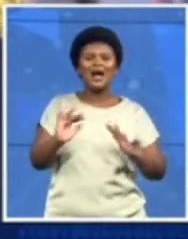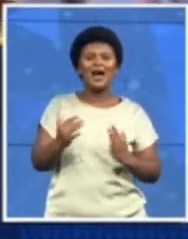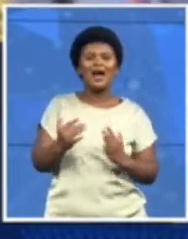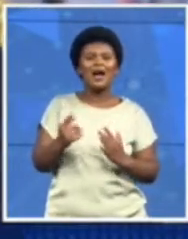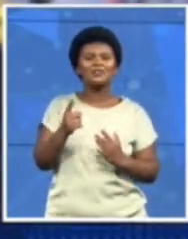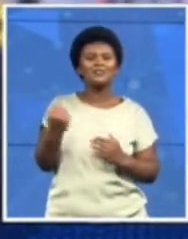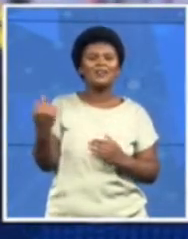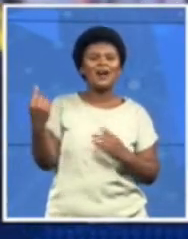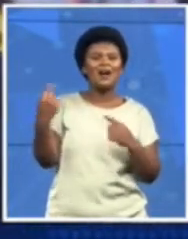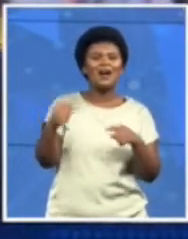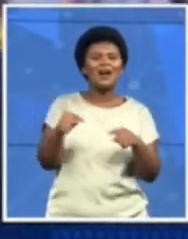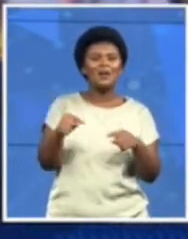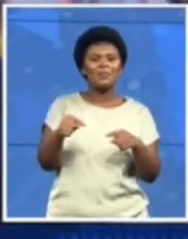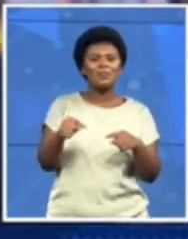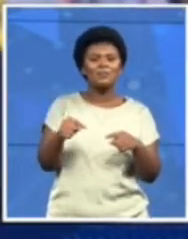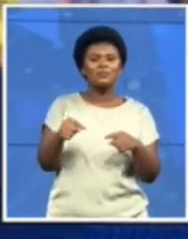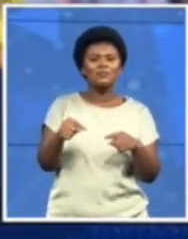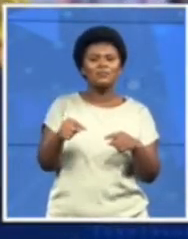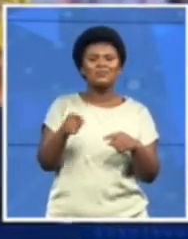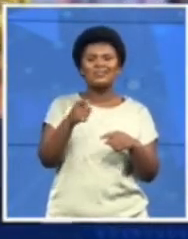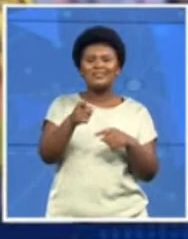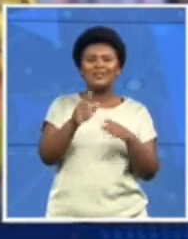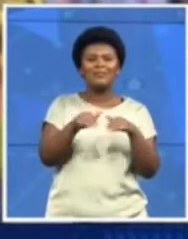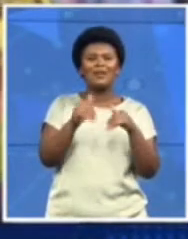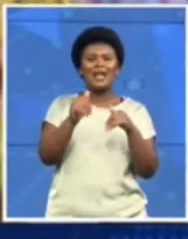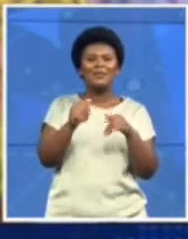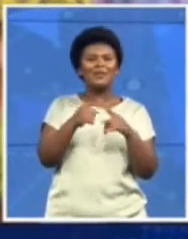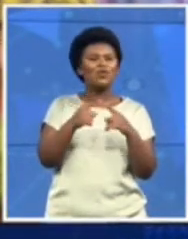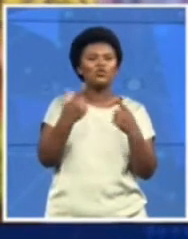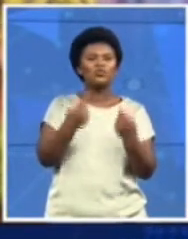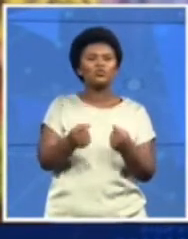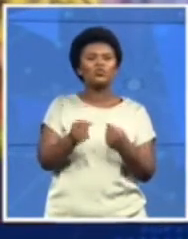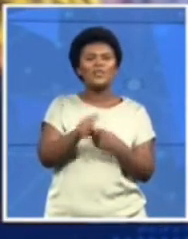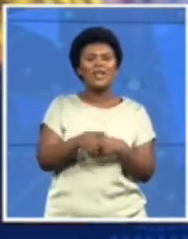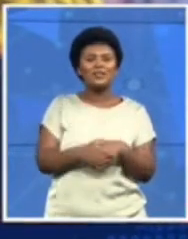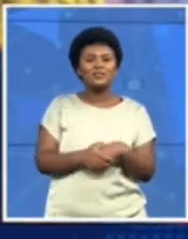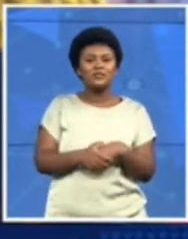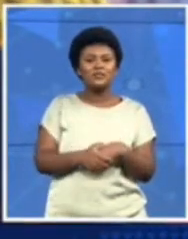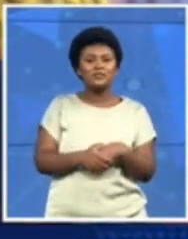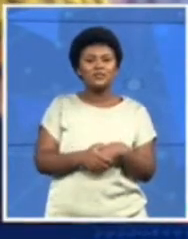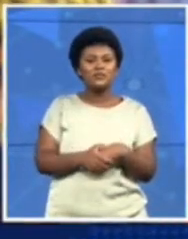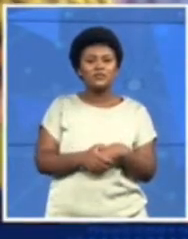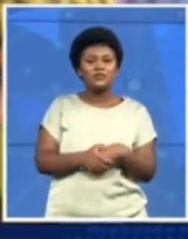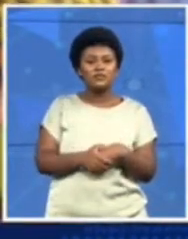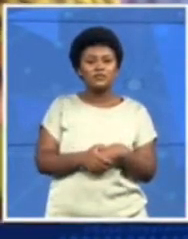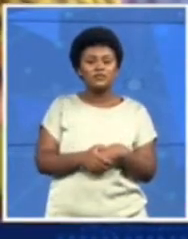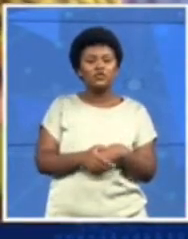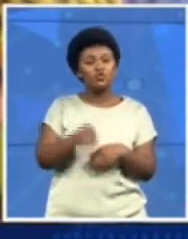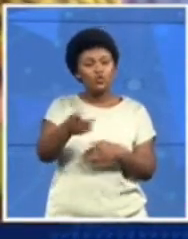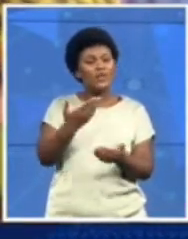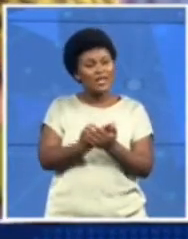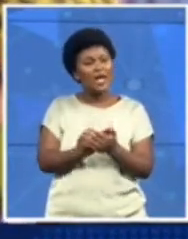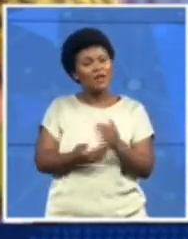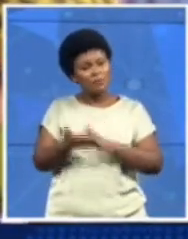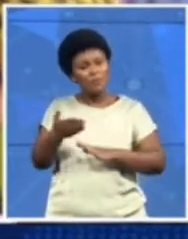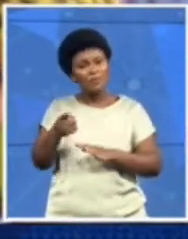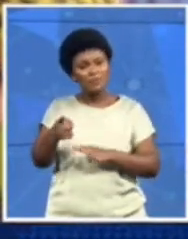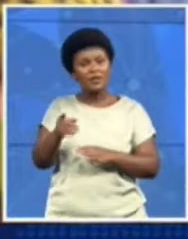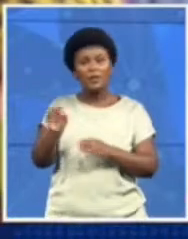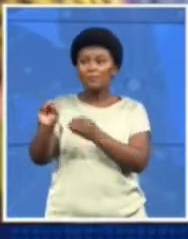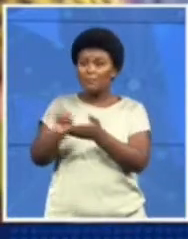who did the offense? No, anyone can come to the dock. You can tomorrow be brought to the dock as well and answer.